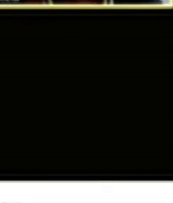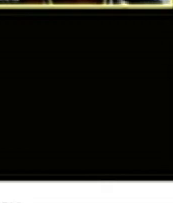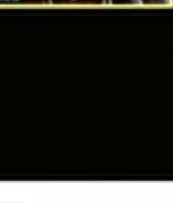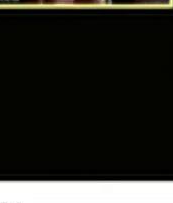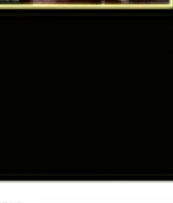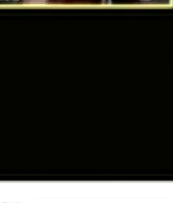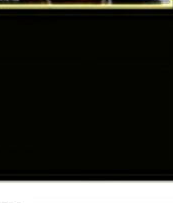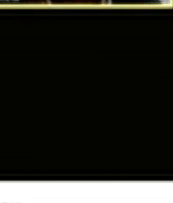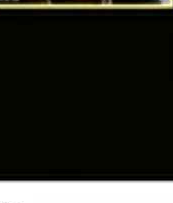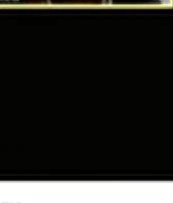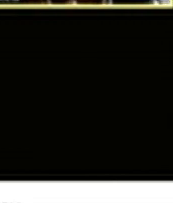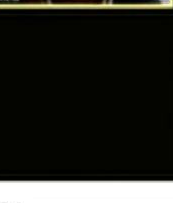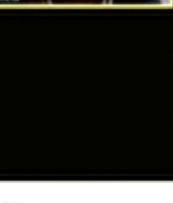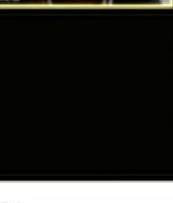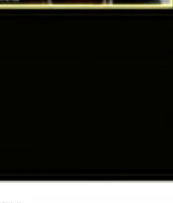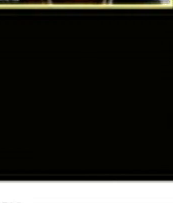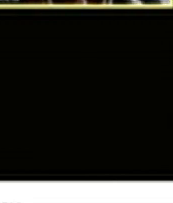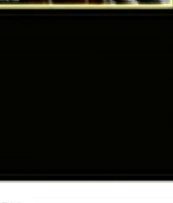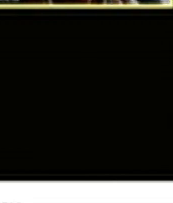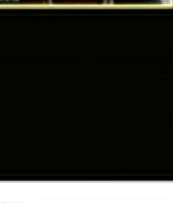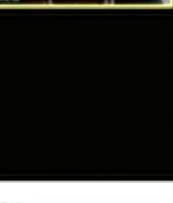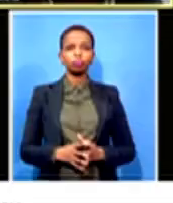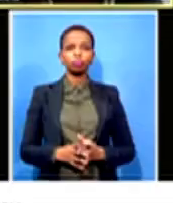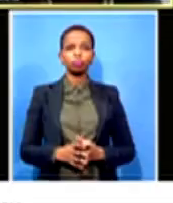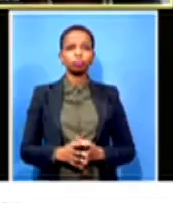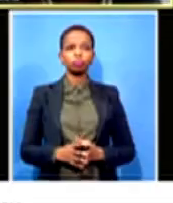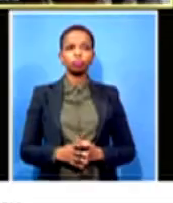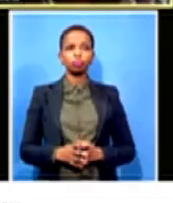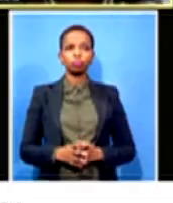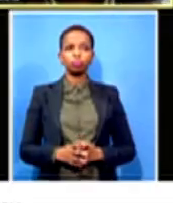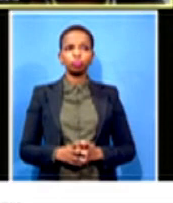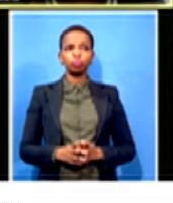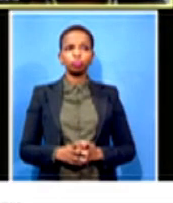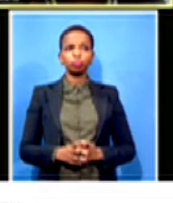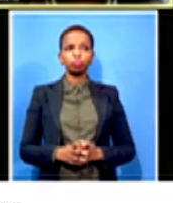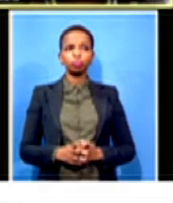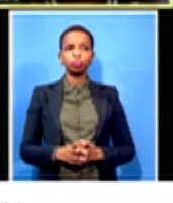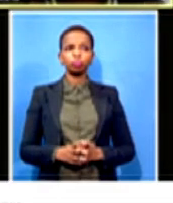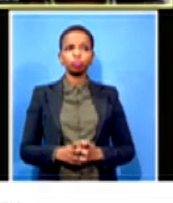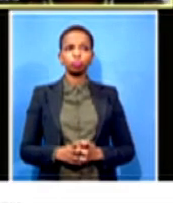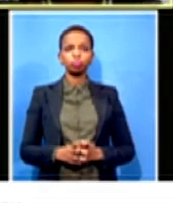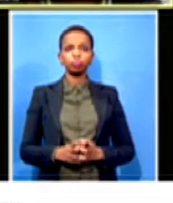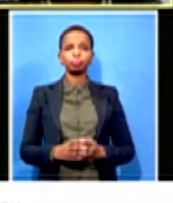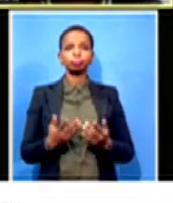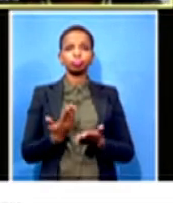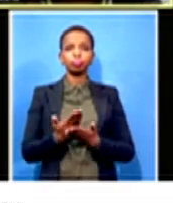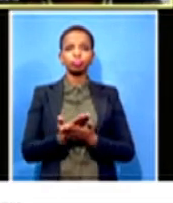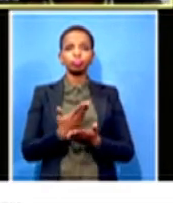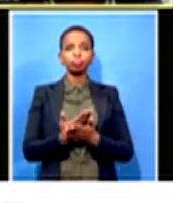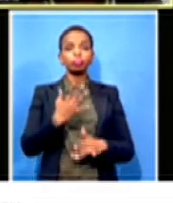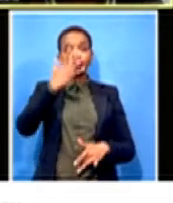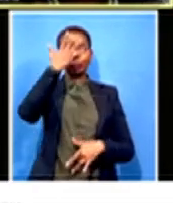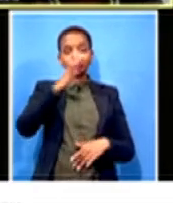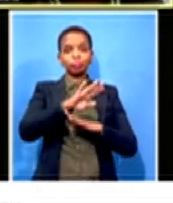age of 5 proportionally are the ones that, if they get infected, they're ones that probably would